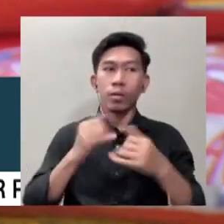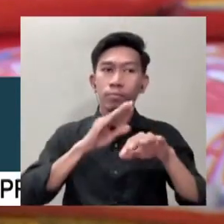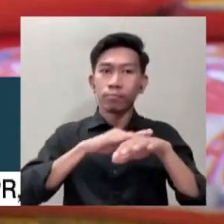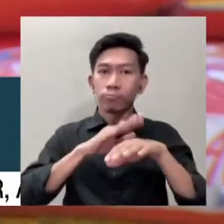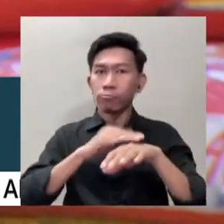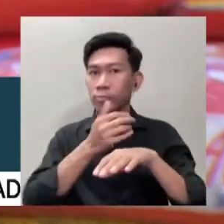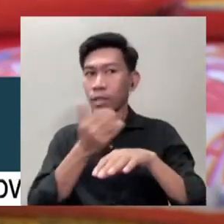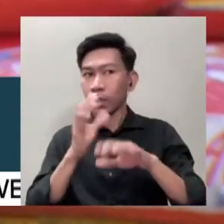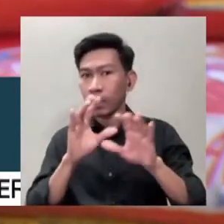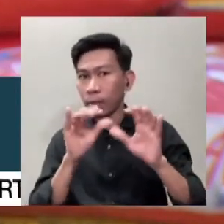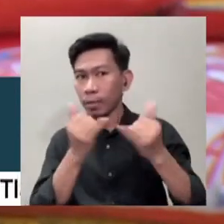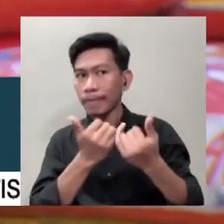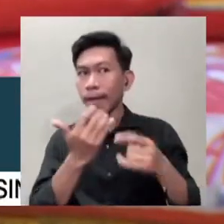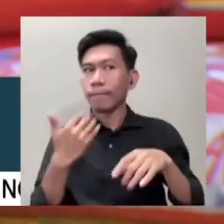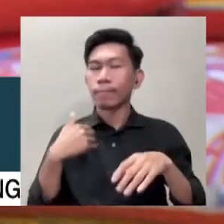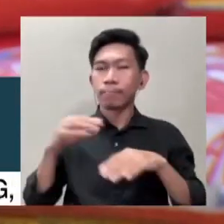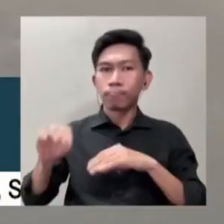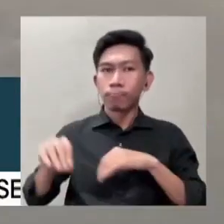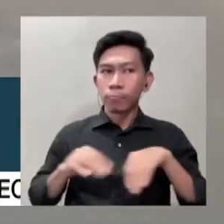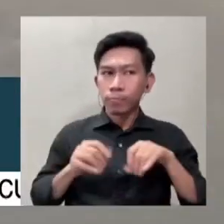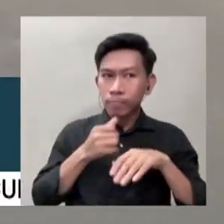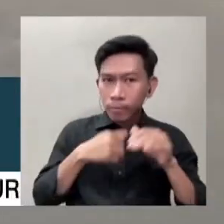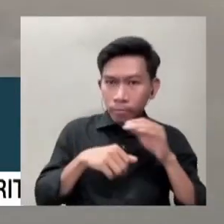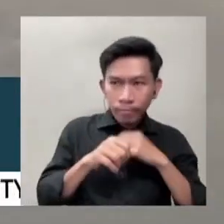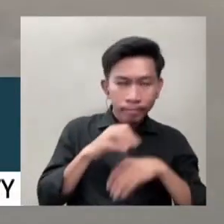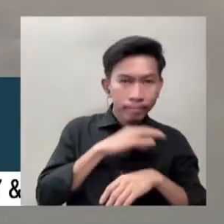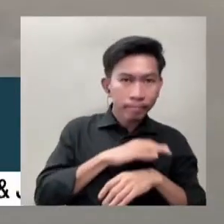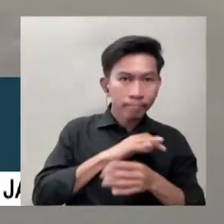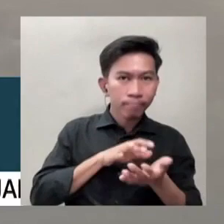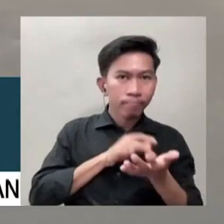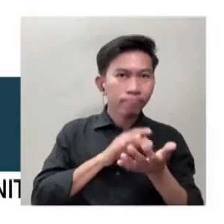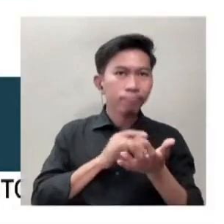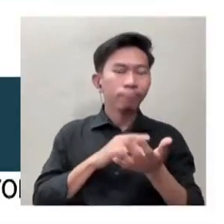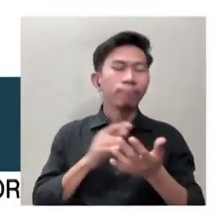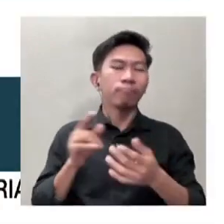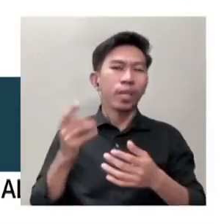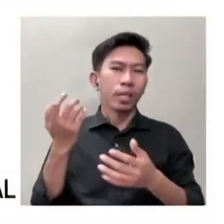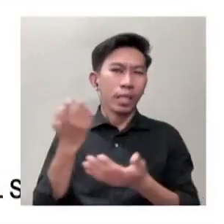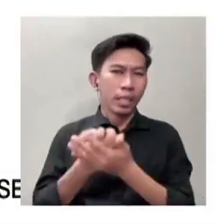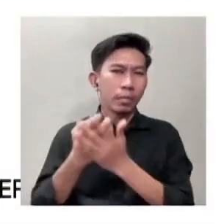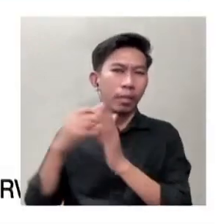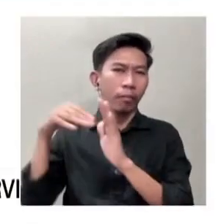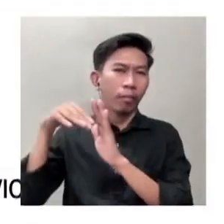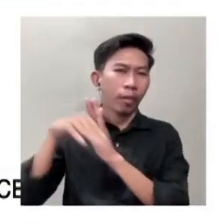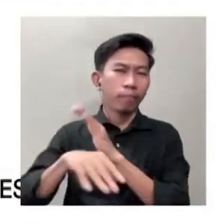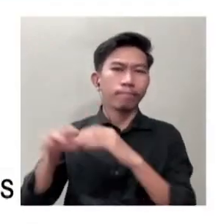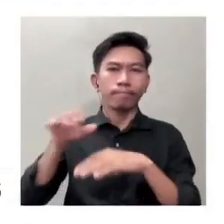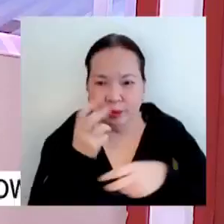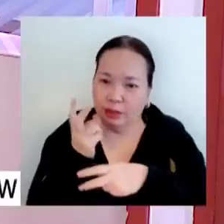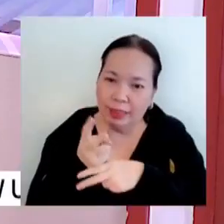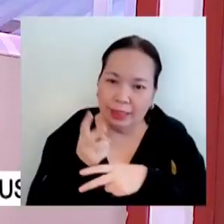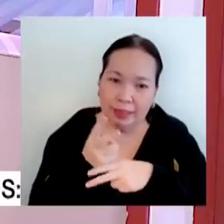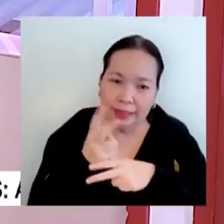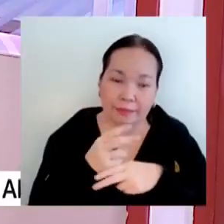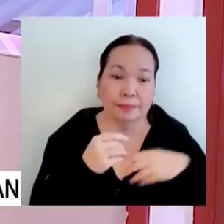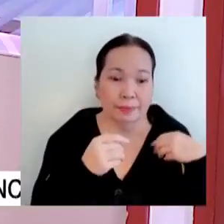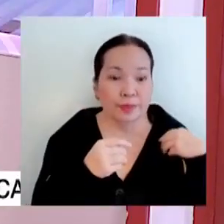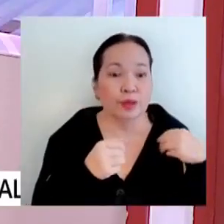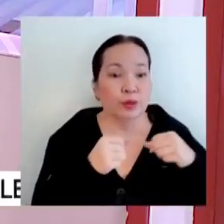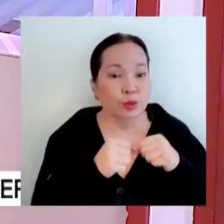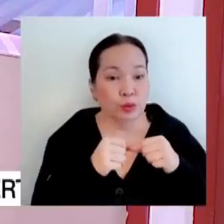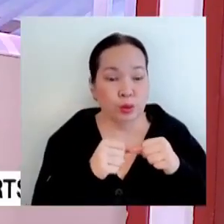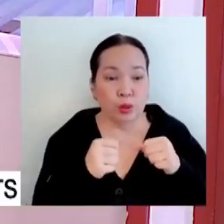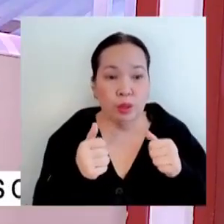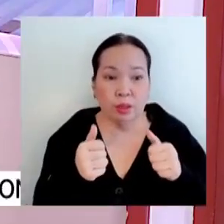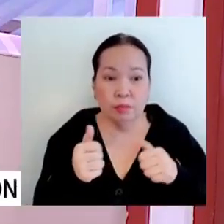make profit at the expense of the Philippine economy. Carmina. Thanks a lot. Katrina Domingo there joining us live. A commuters group